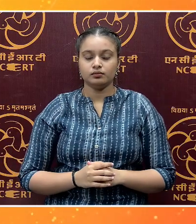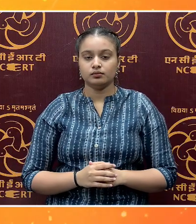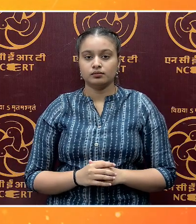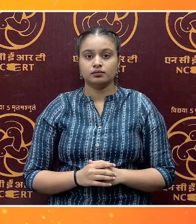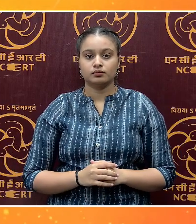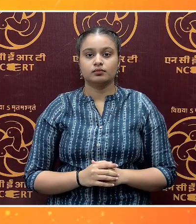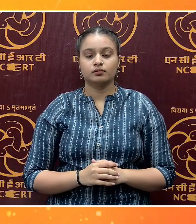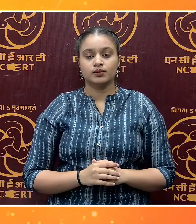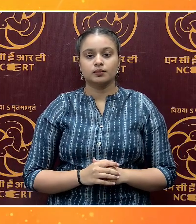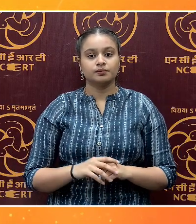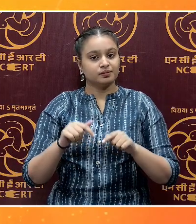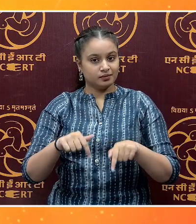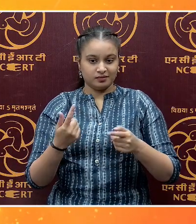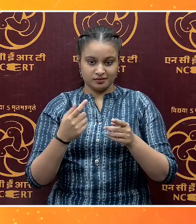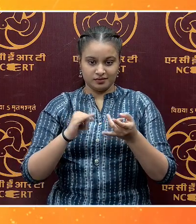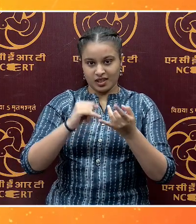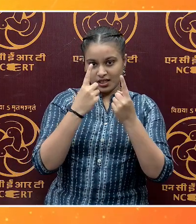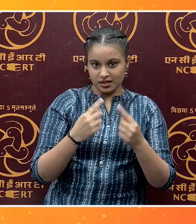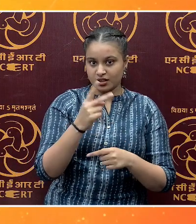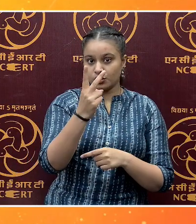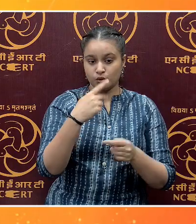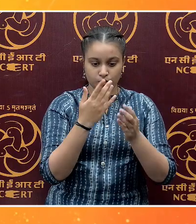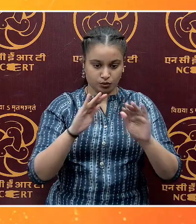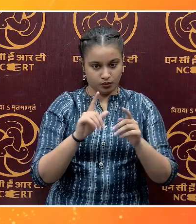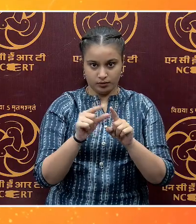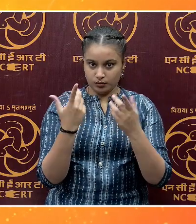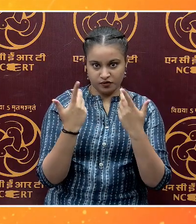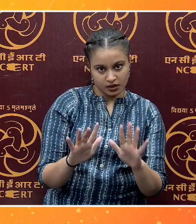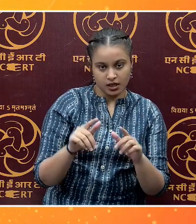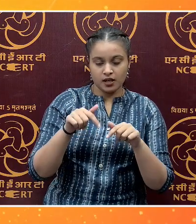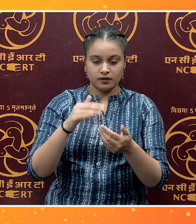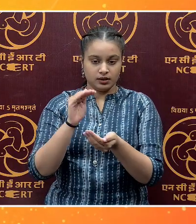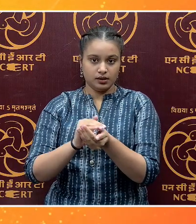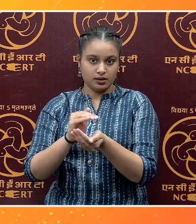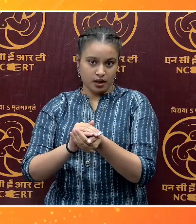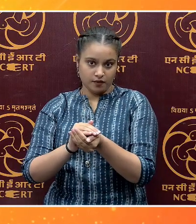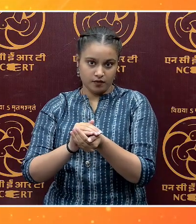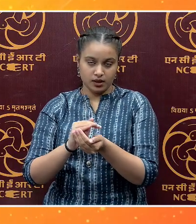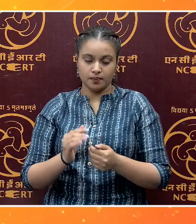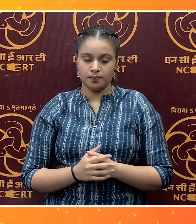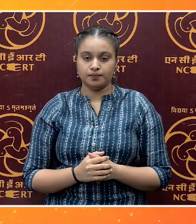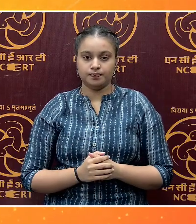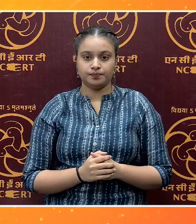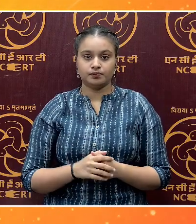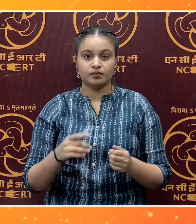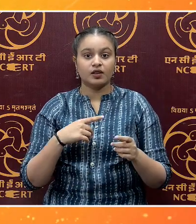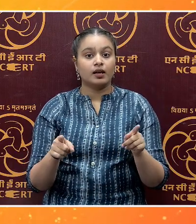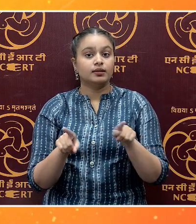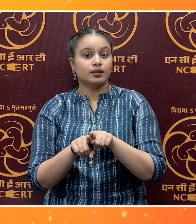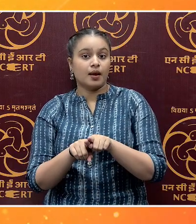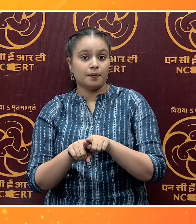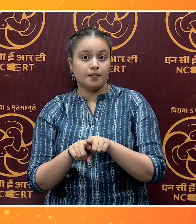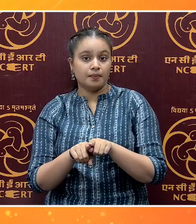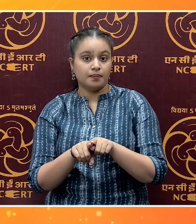See, I just performed the screening for these 2 students over here. I can see this data over here. Similarly, I can also see